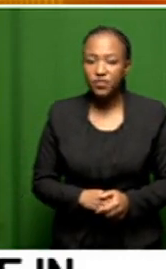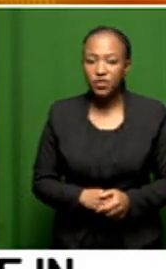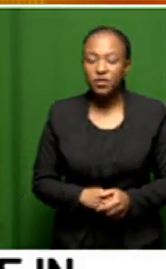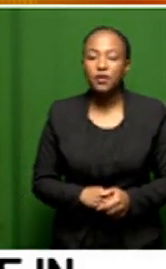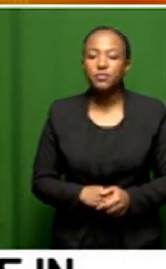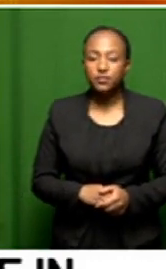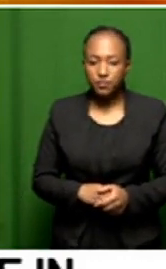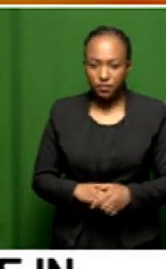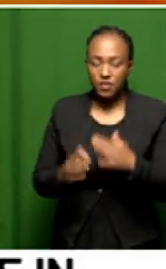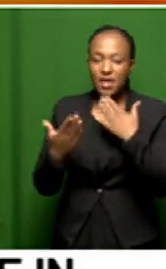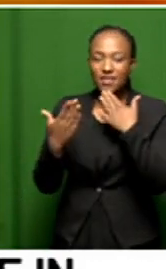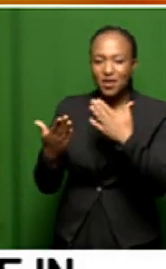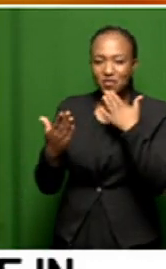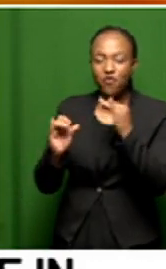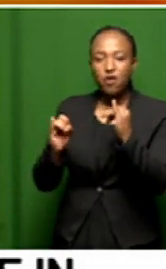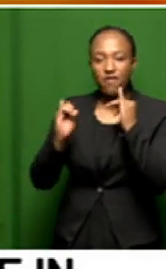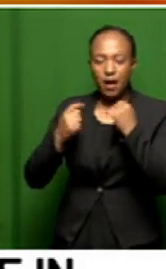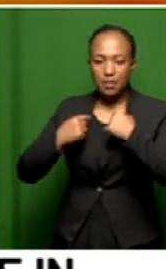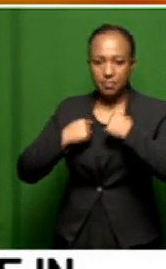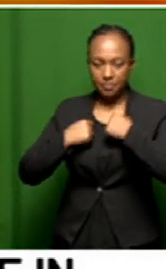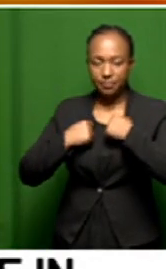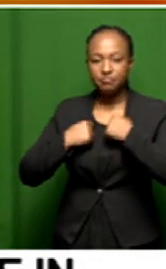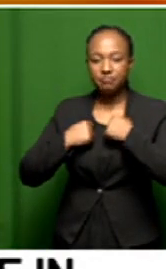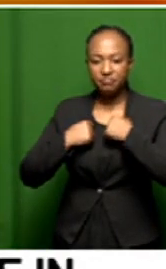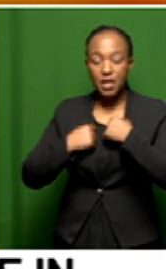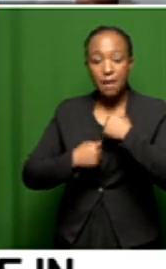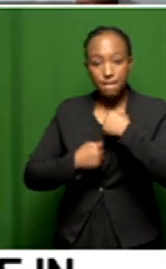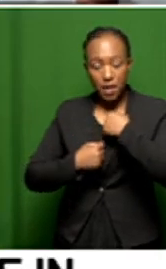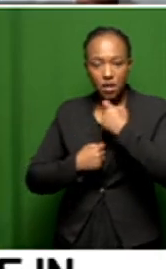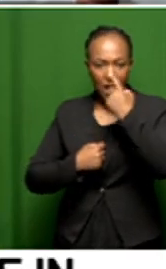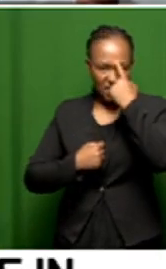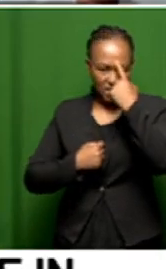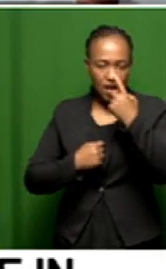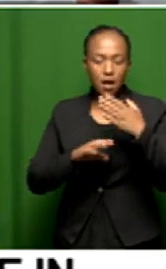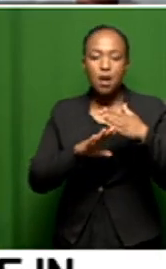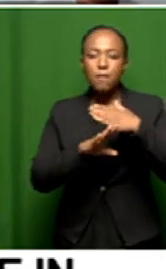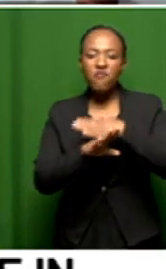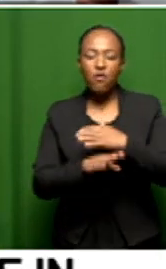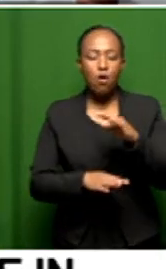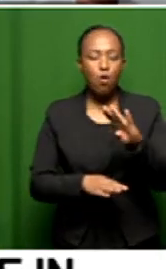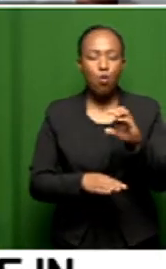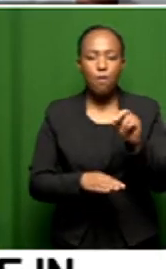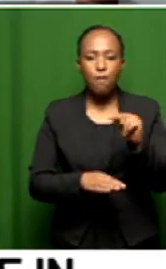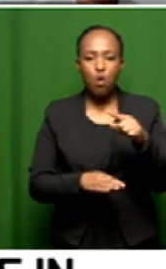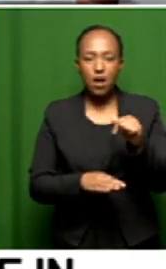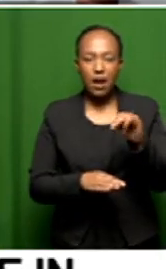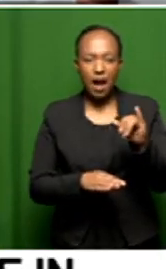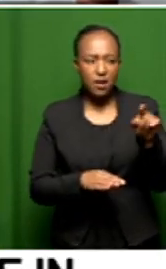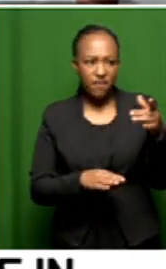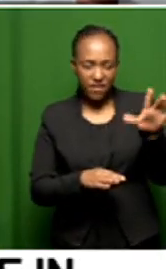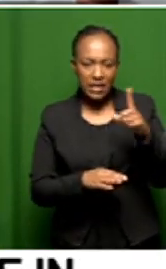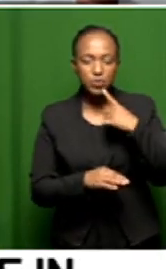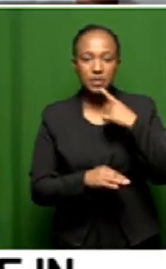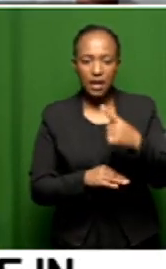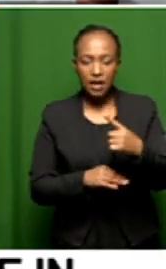Thank you so much for having me. I think, as Bongani had already alluded, that more young people